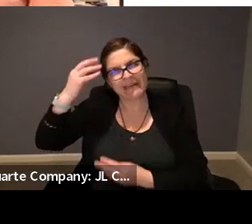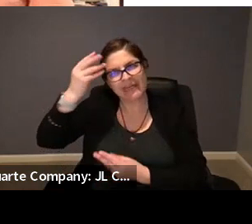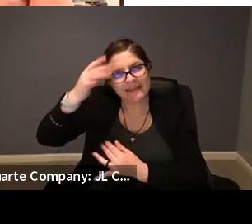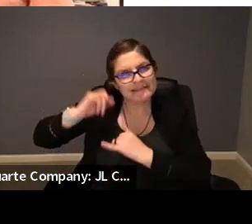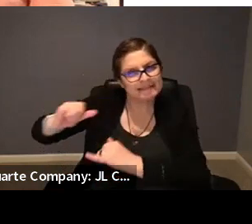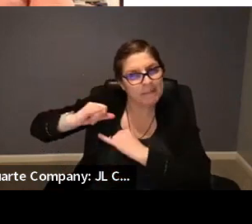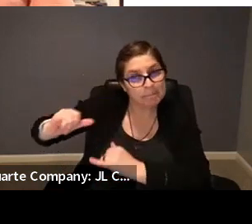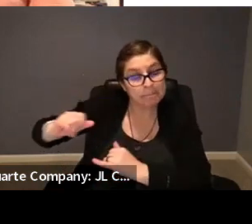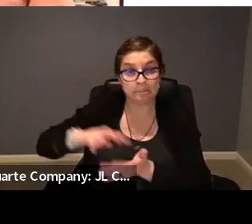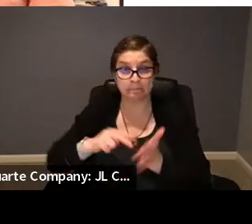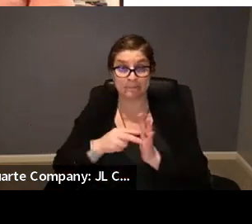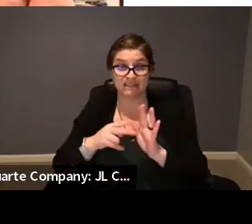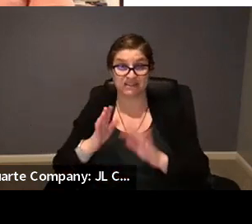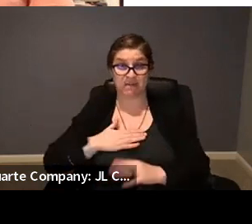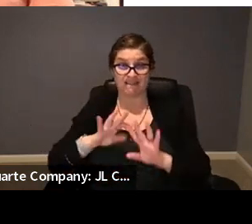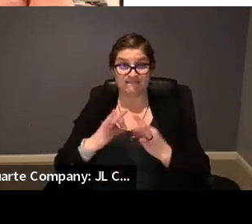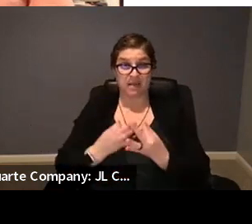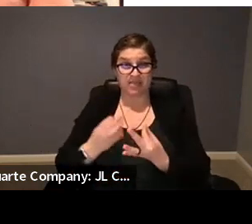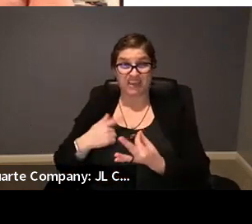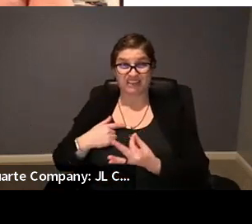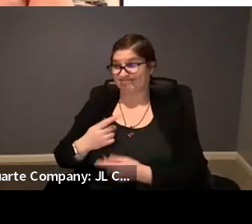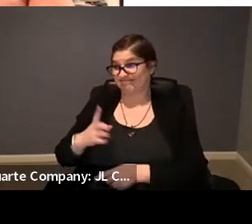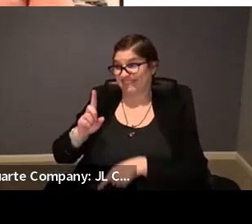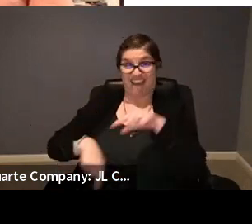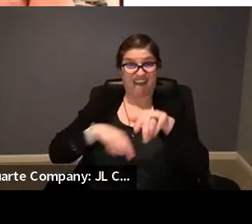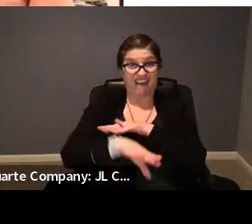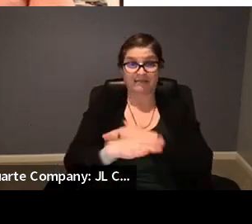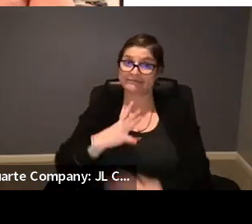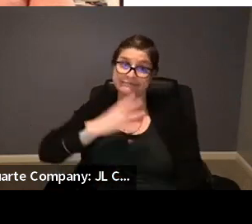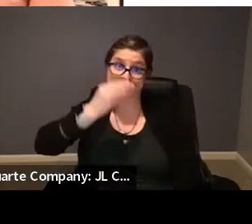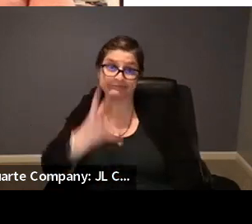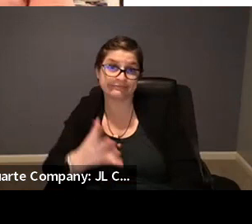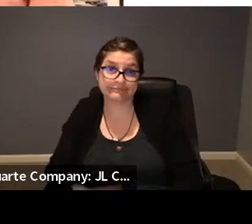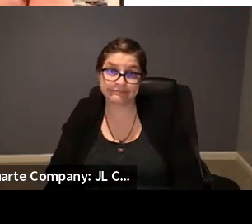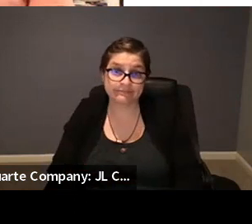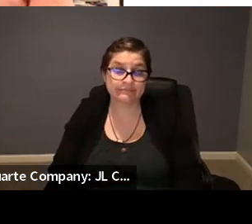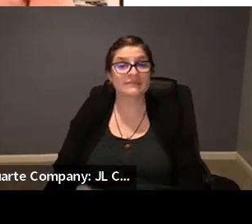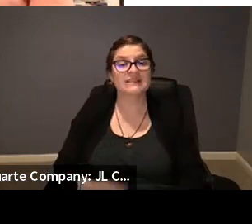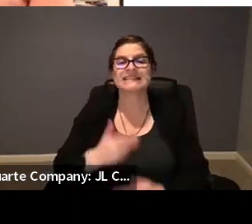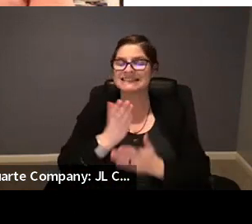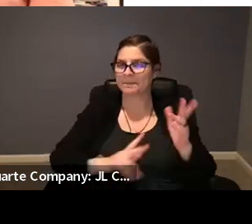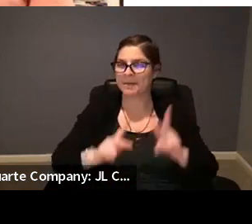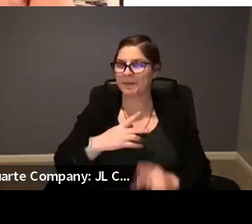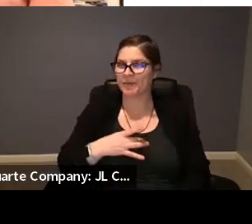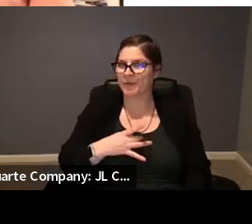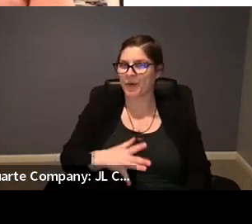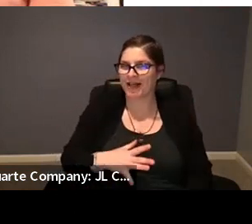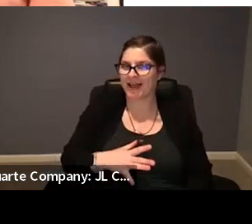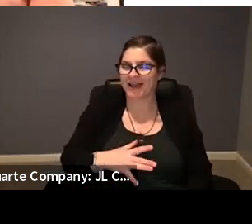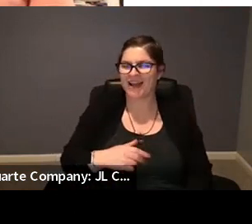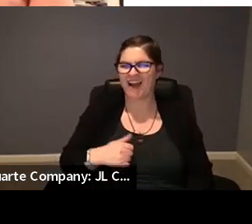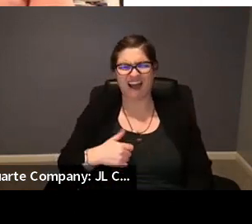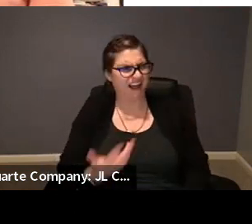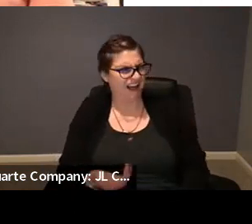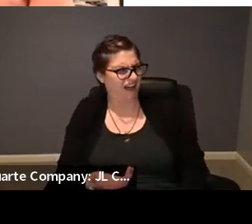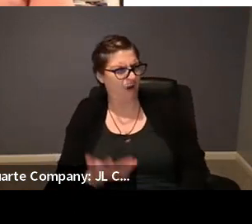come, I don't really care. You know, that door swings both ways. And I think that's where some people don't like it, is like, well, why am